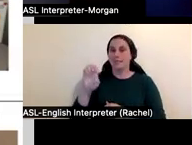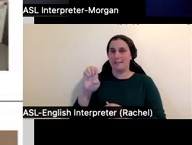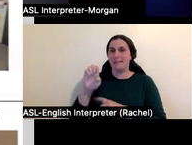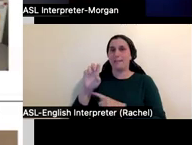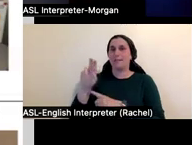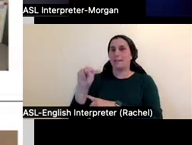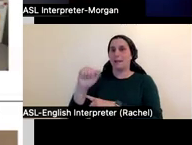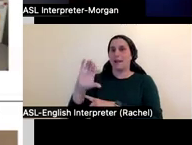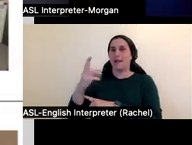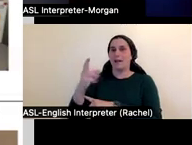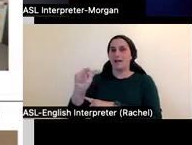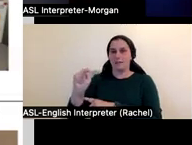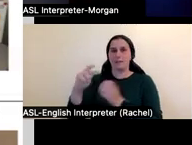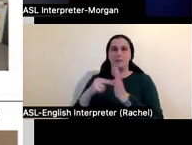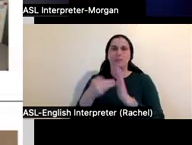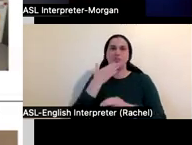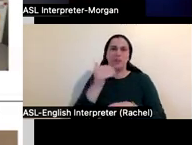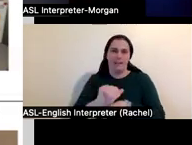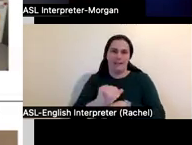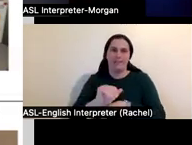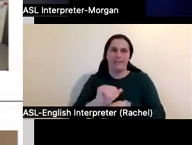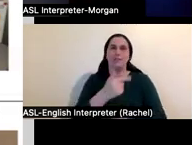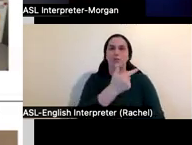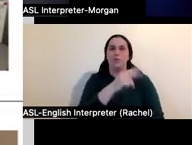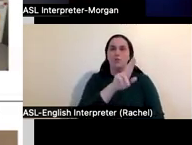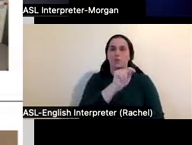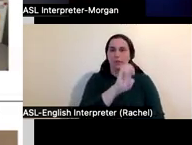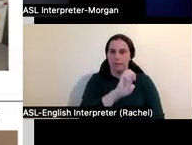Gute Nacht. Oh. Good night.